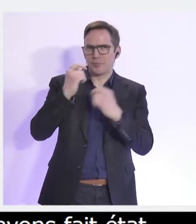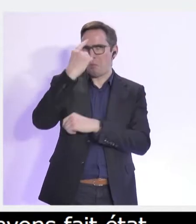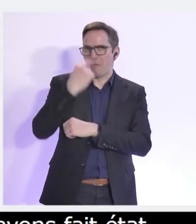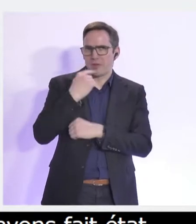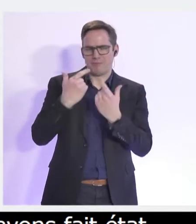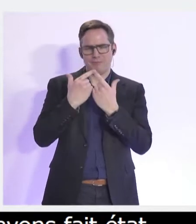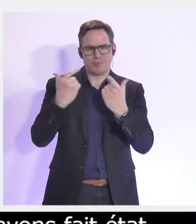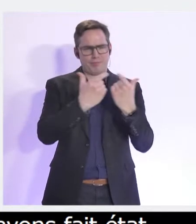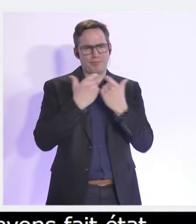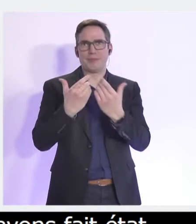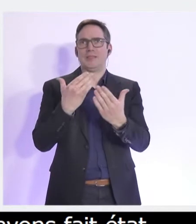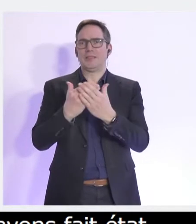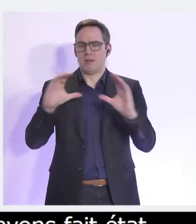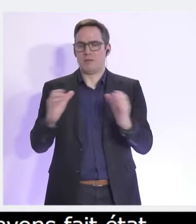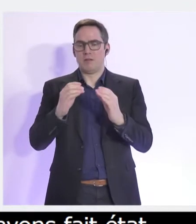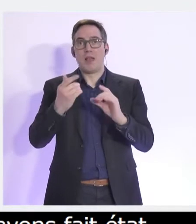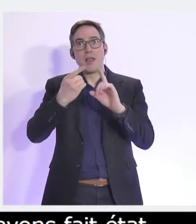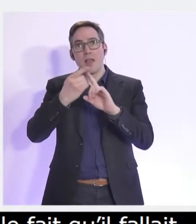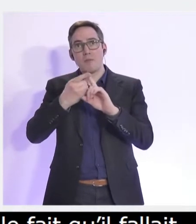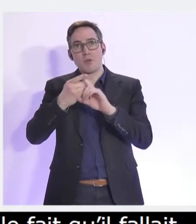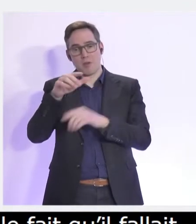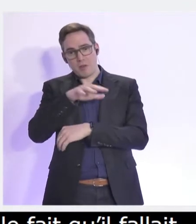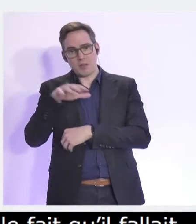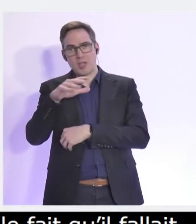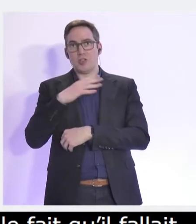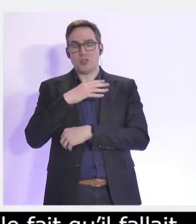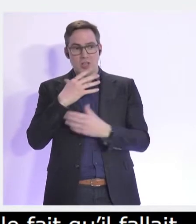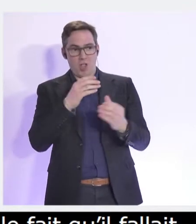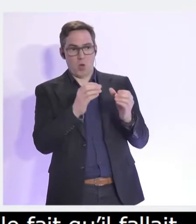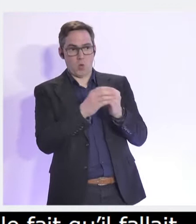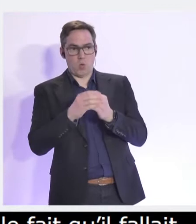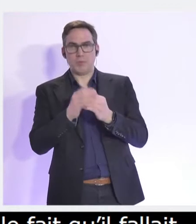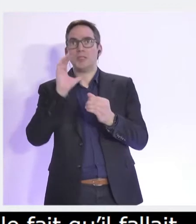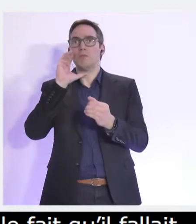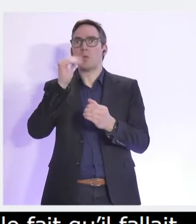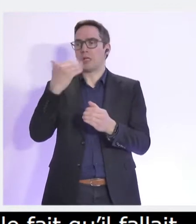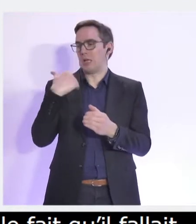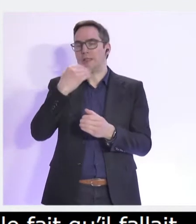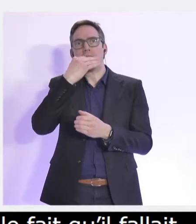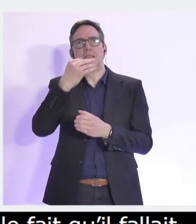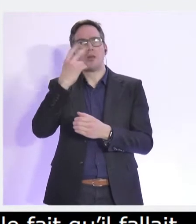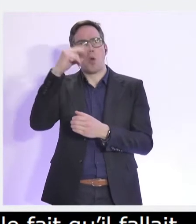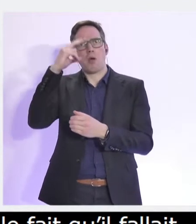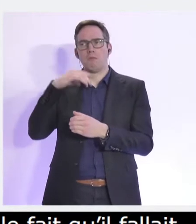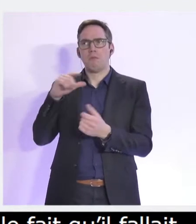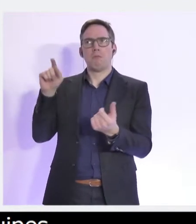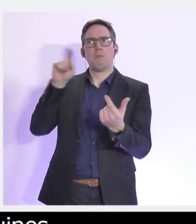with pluridisciplinary teams, amongst other things, so that we can publicize the